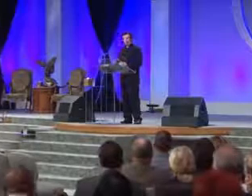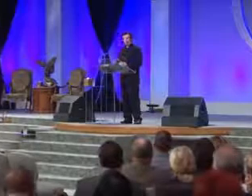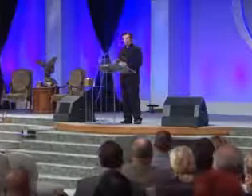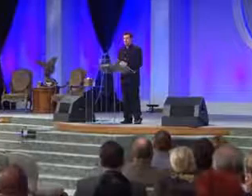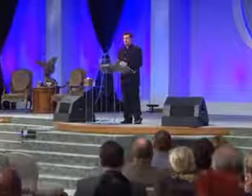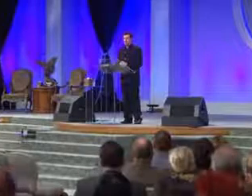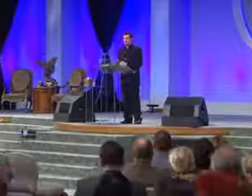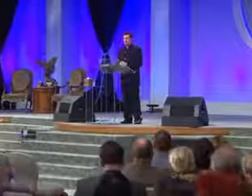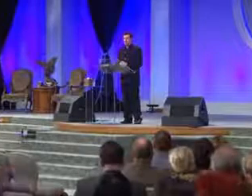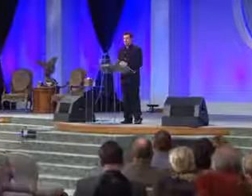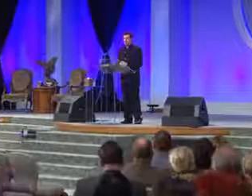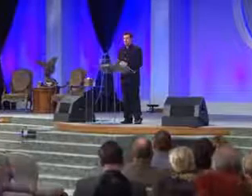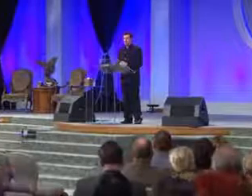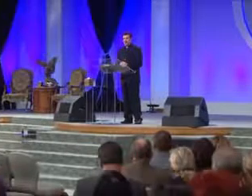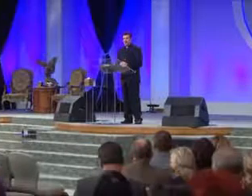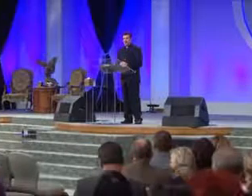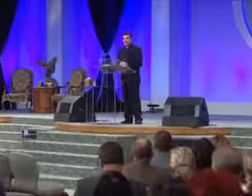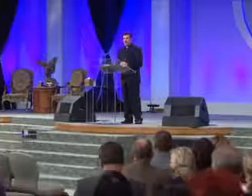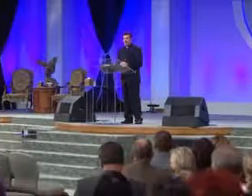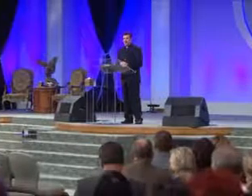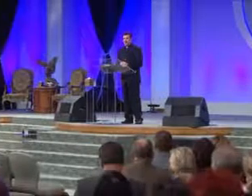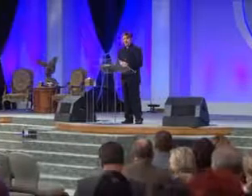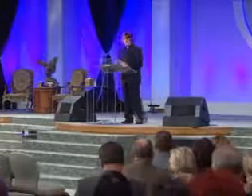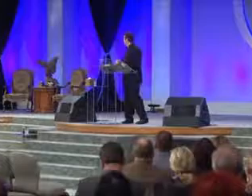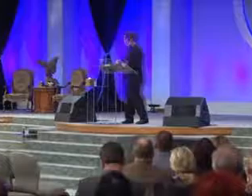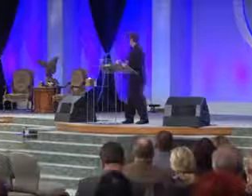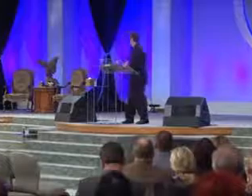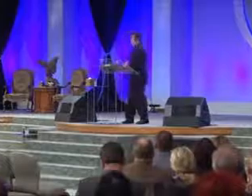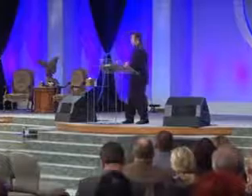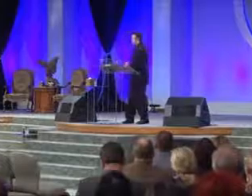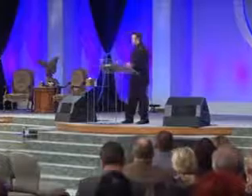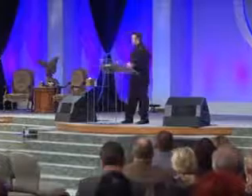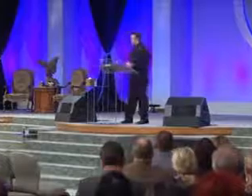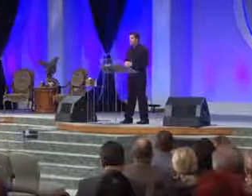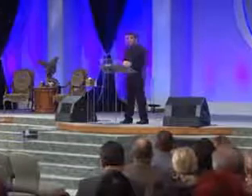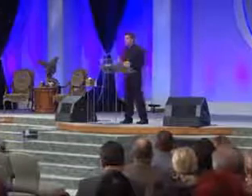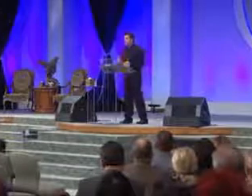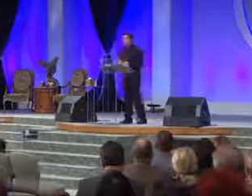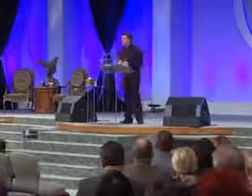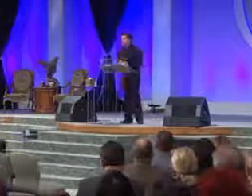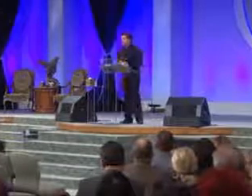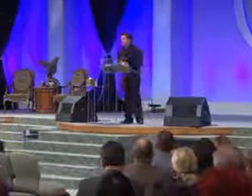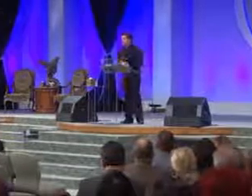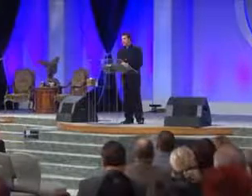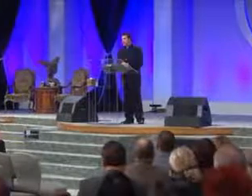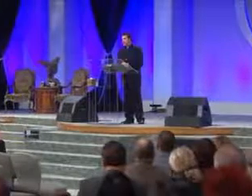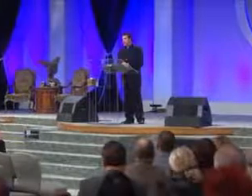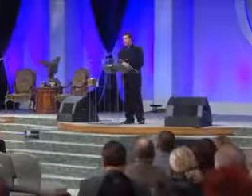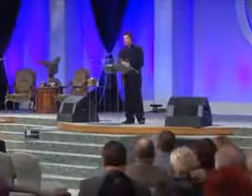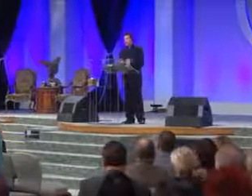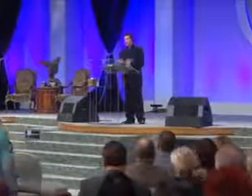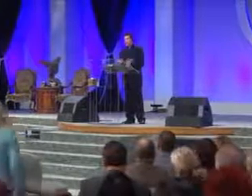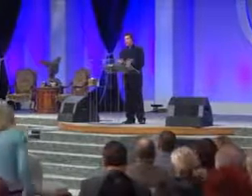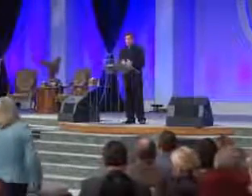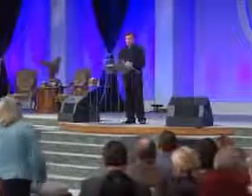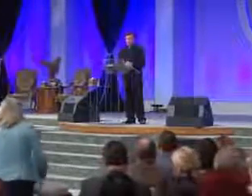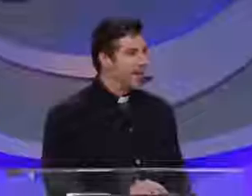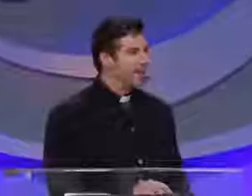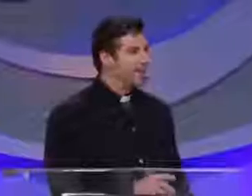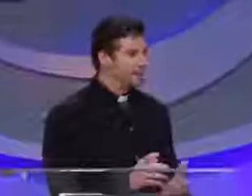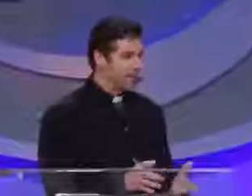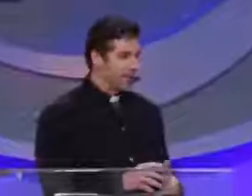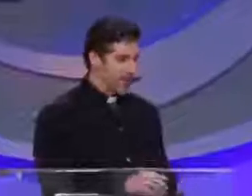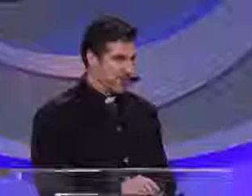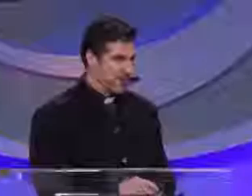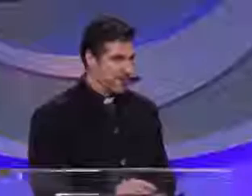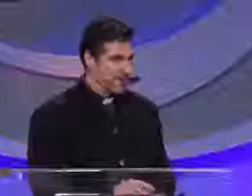For giving me this opportunity to spend a couple of moments introducing to you something really, really special